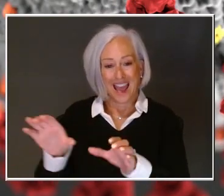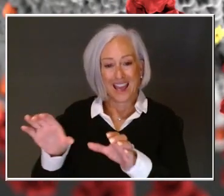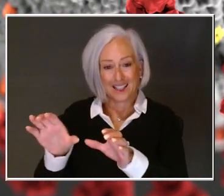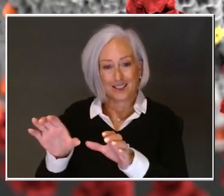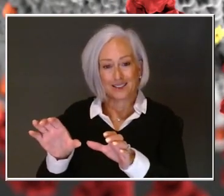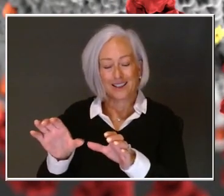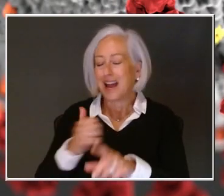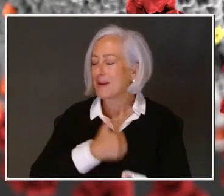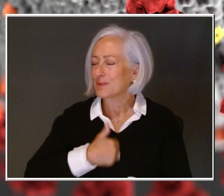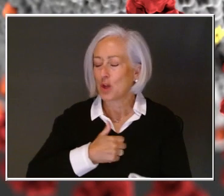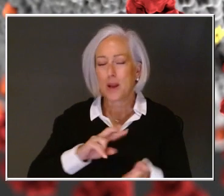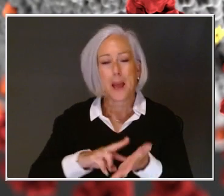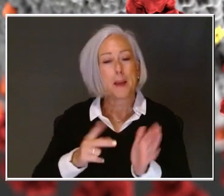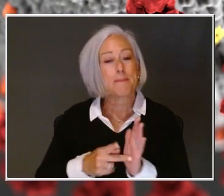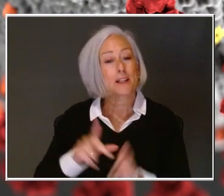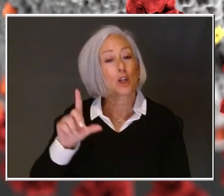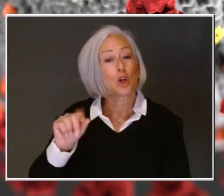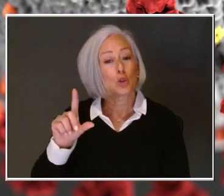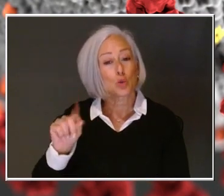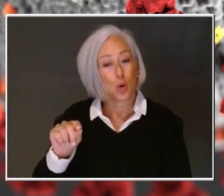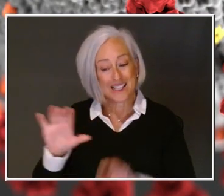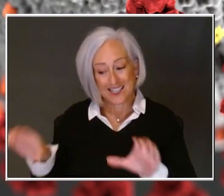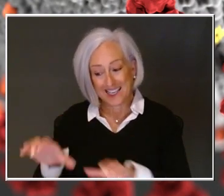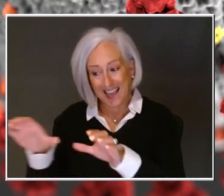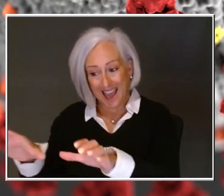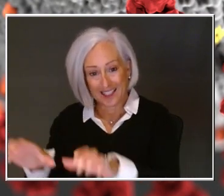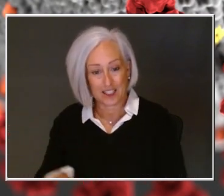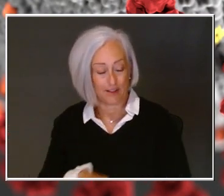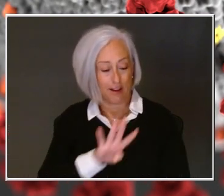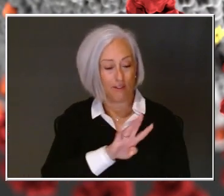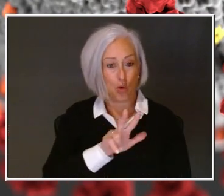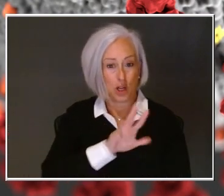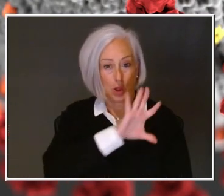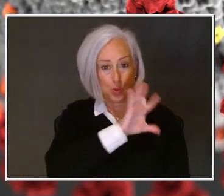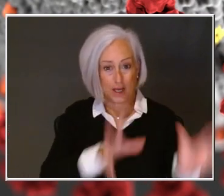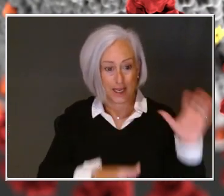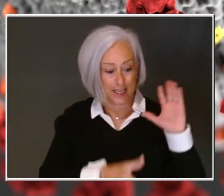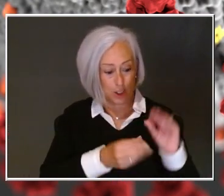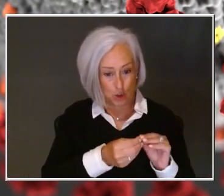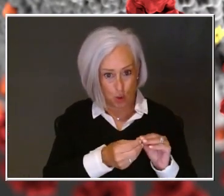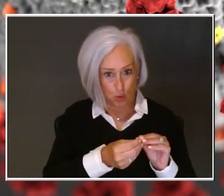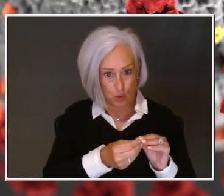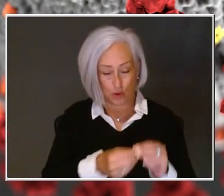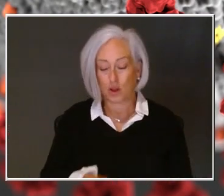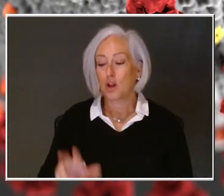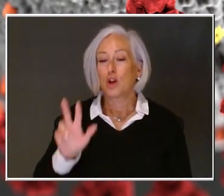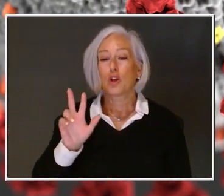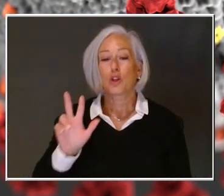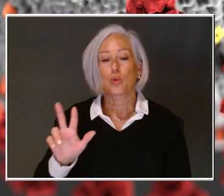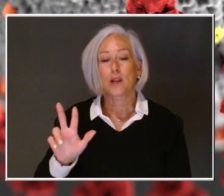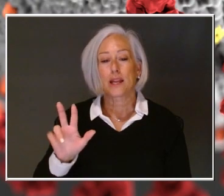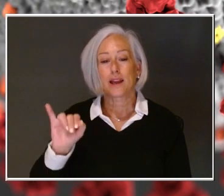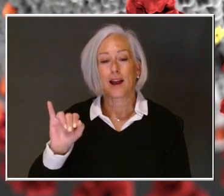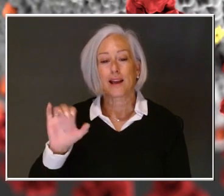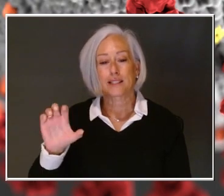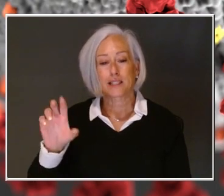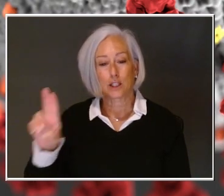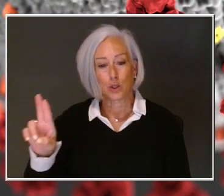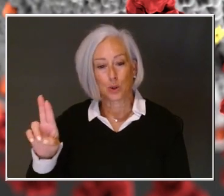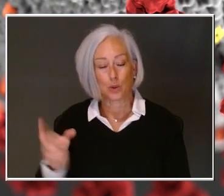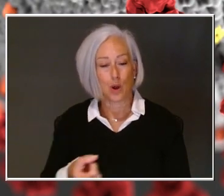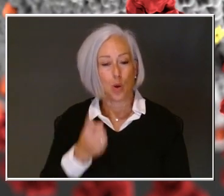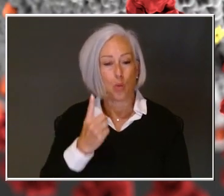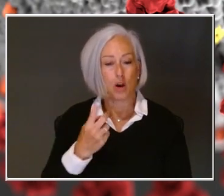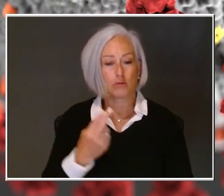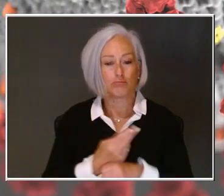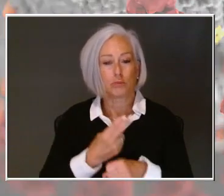43 total with 20 active. That's down from the mid-20s. 3 in the ICU and 1 on the ventilator. So things are looking better as far